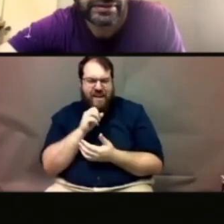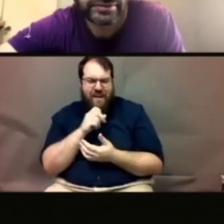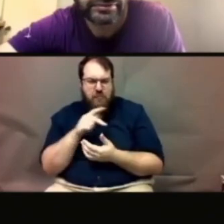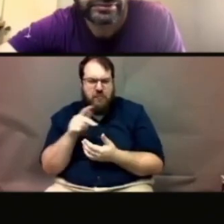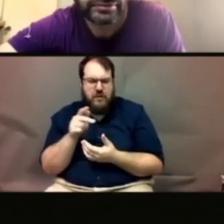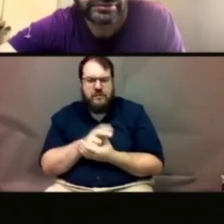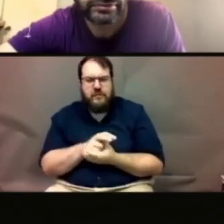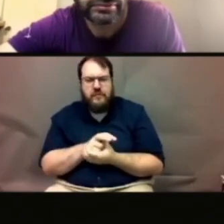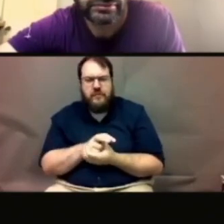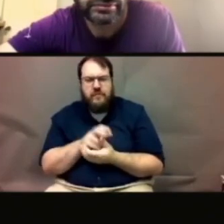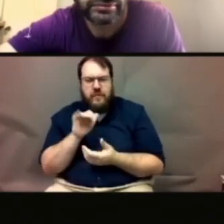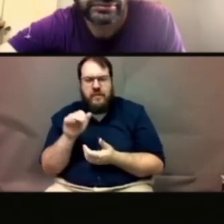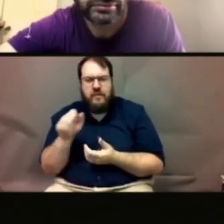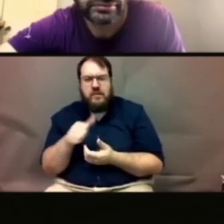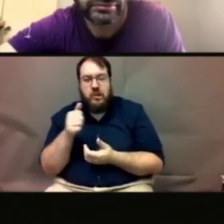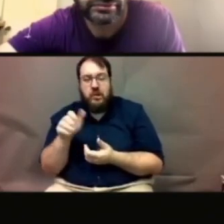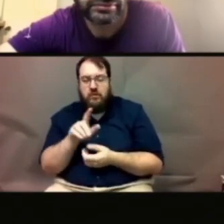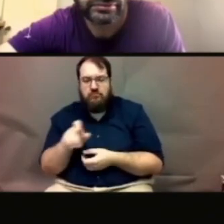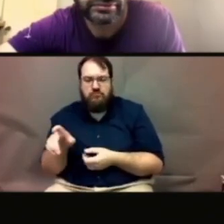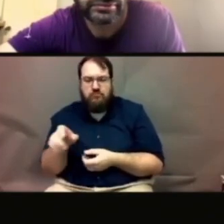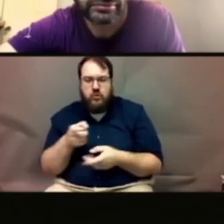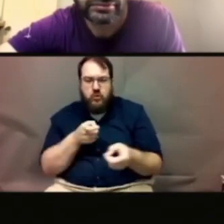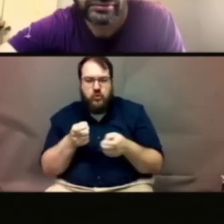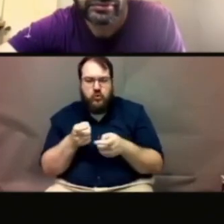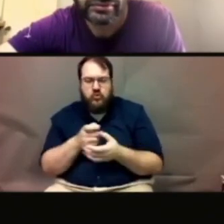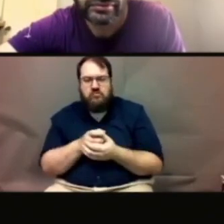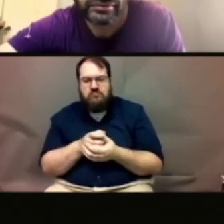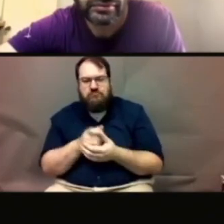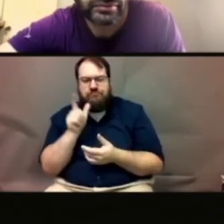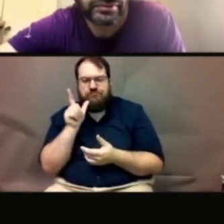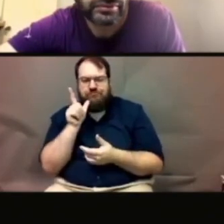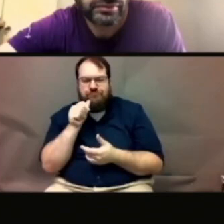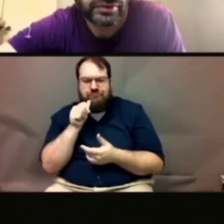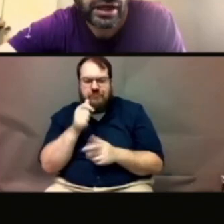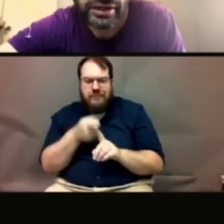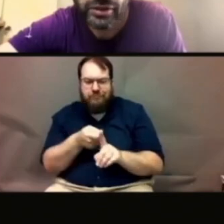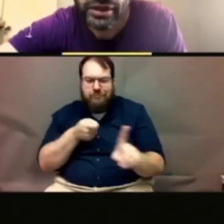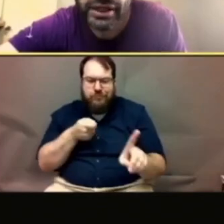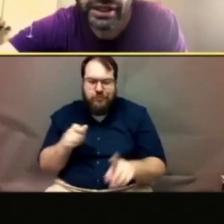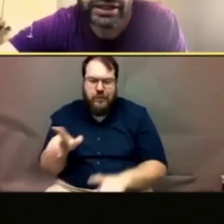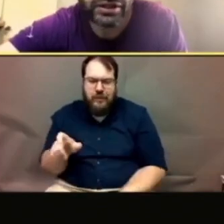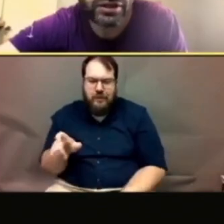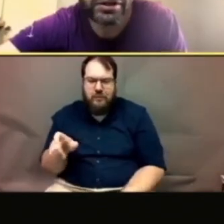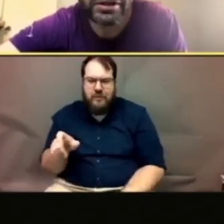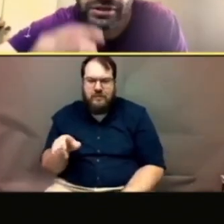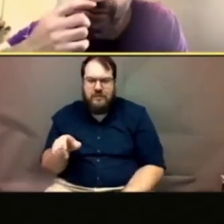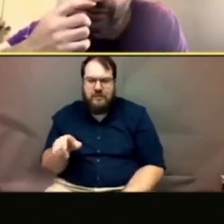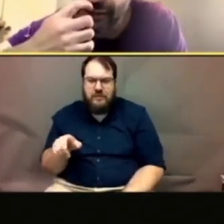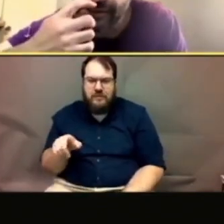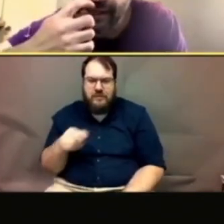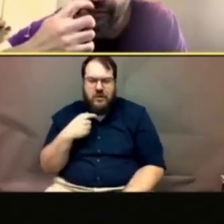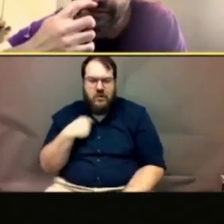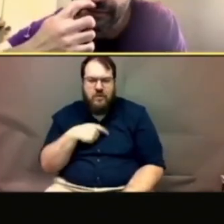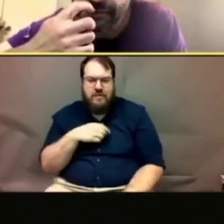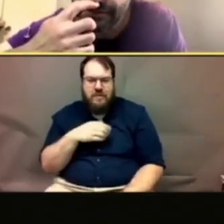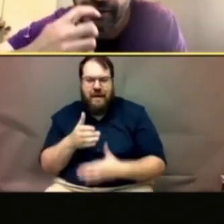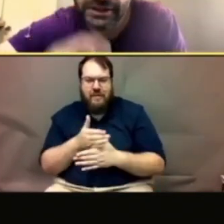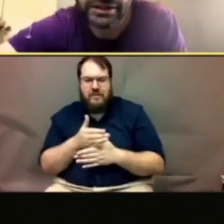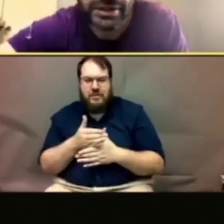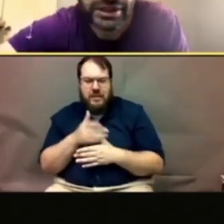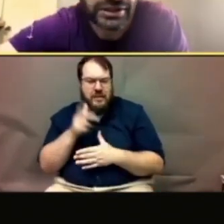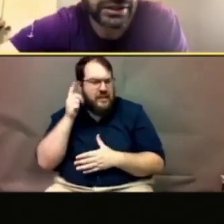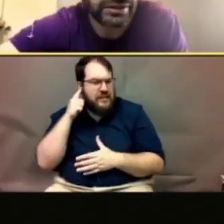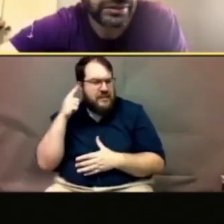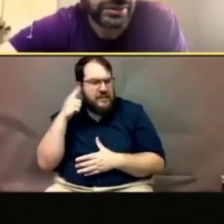And this is another mouse control one. And unfortunately, I unplugged the mouse. But let me see. I think we're not getting your screen share sound,